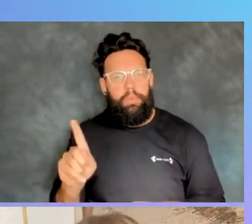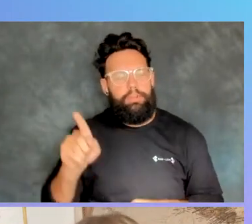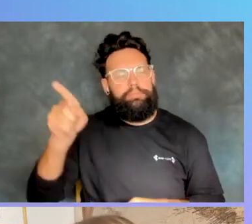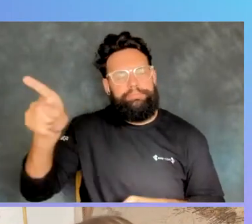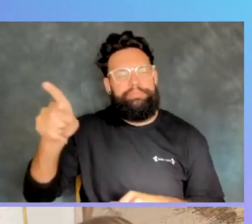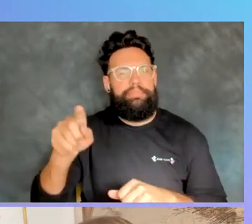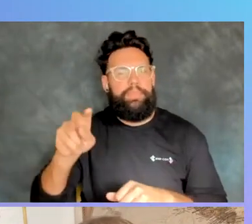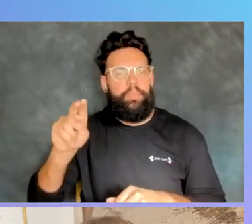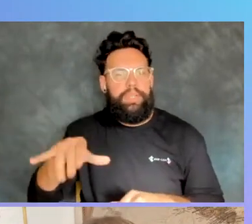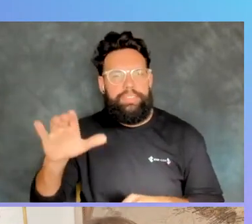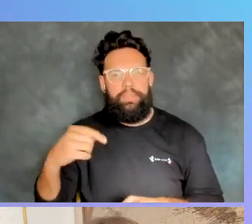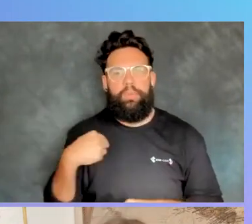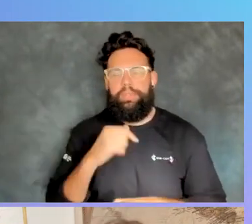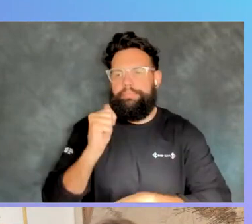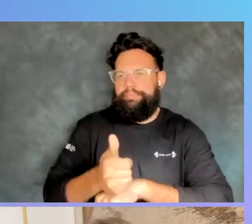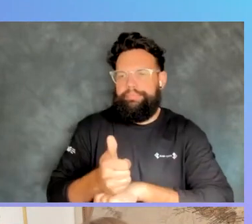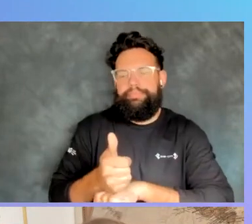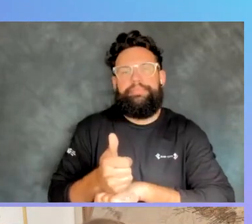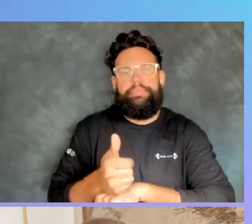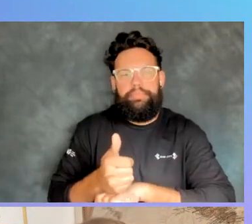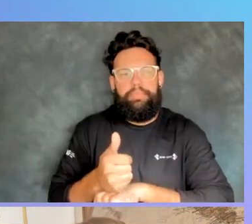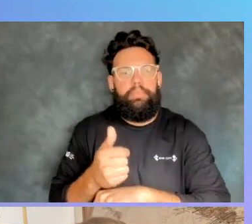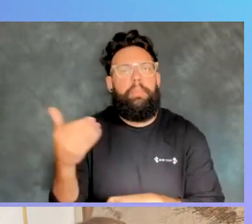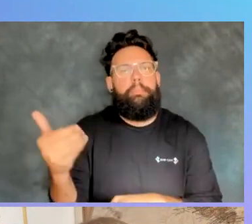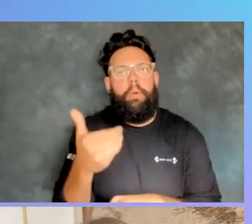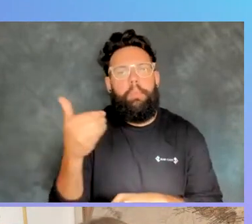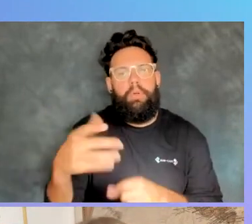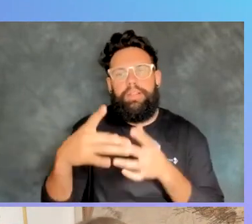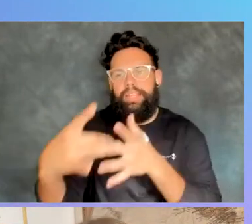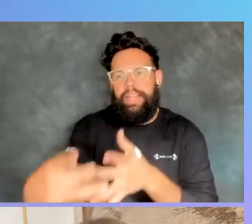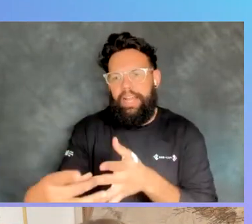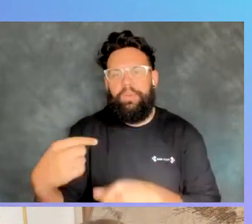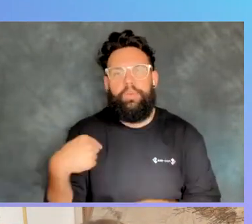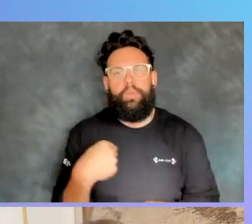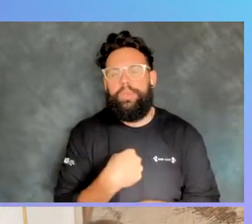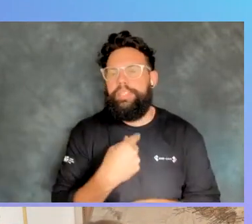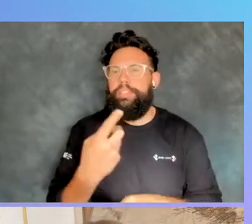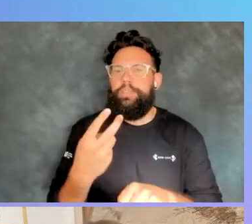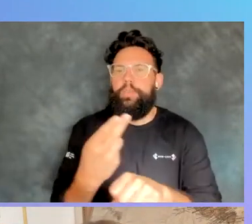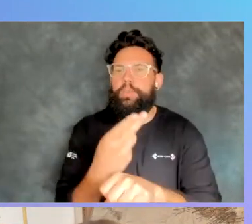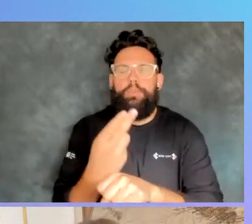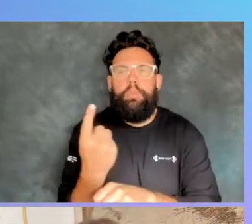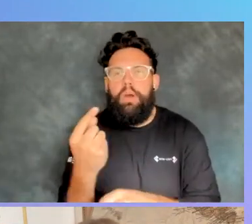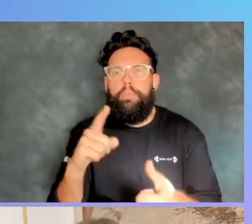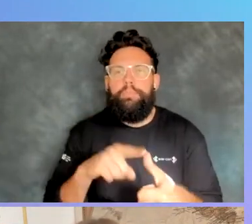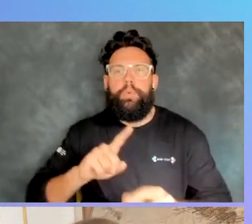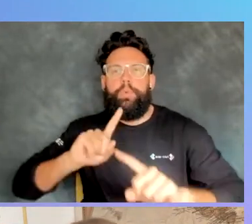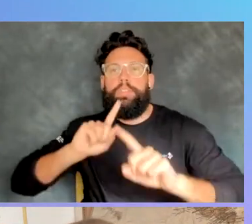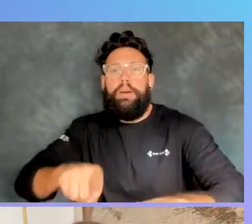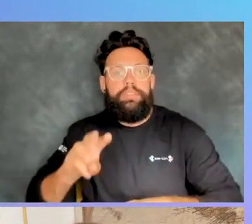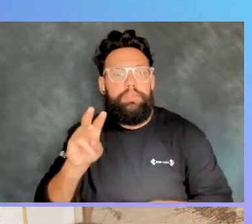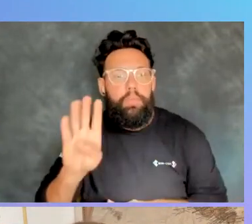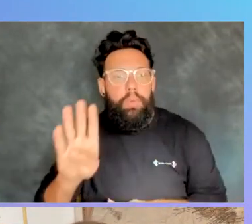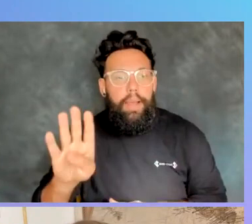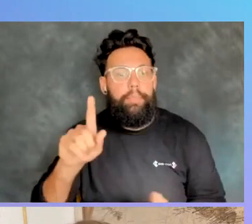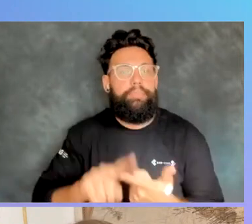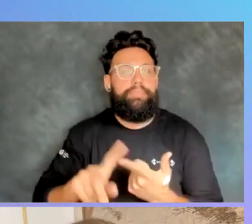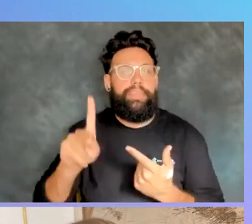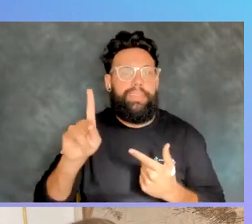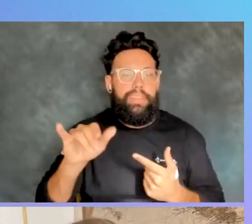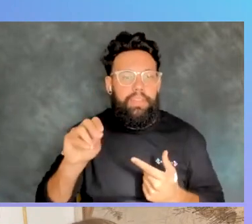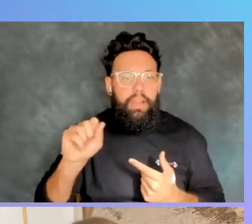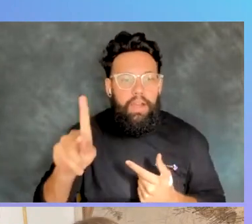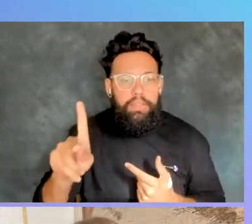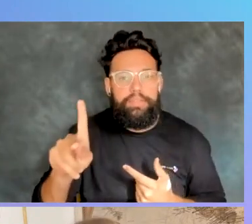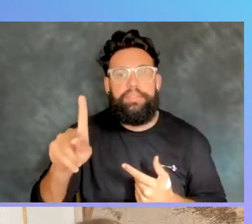mobile guide. We used responsive web and exhibit kiosks for our platforms, and the multisensory components